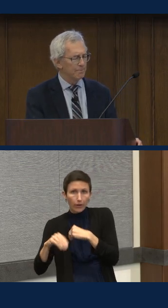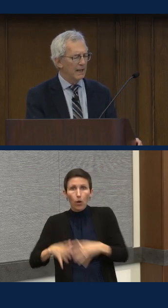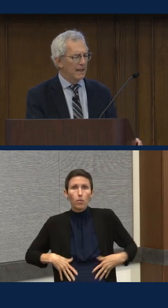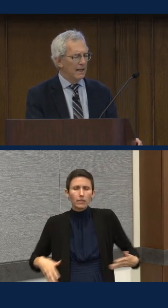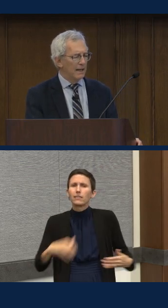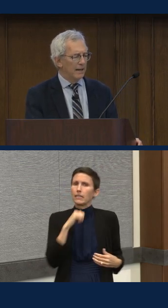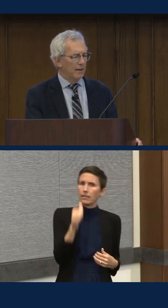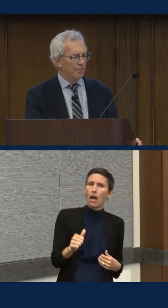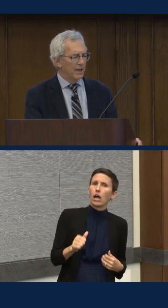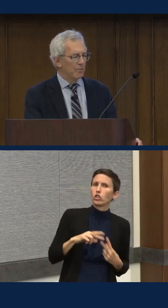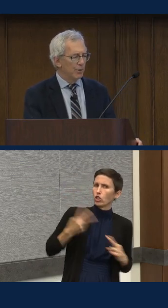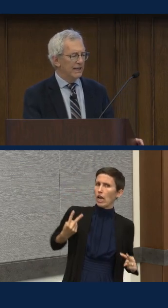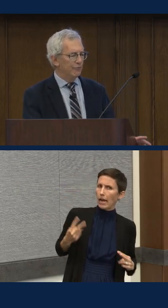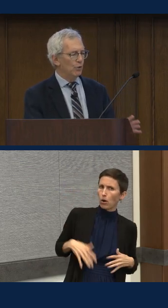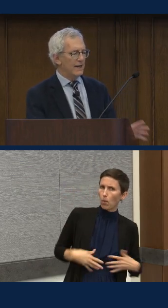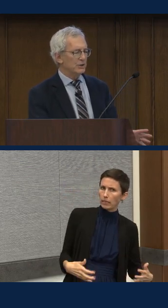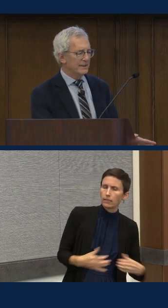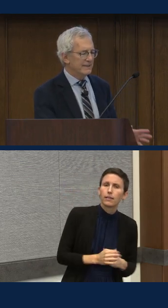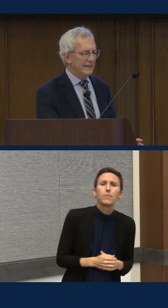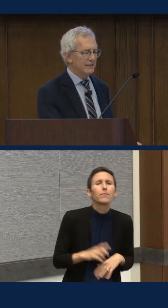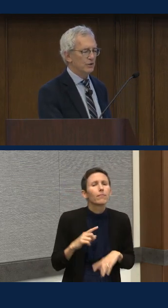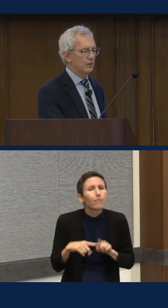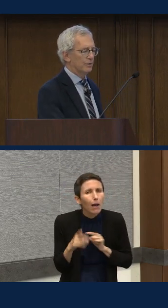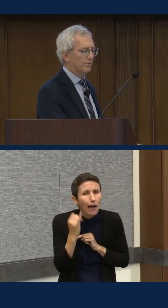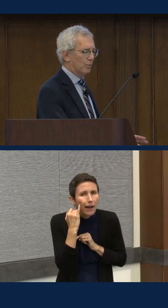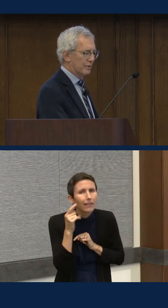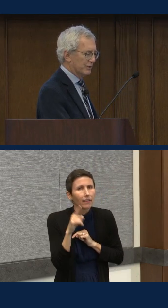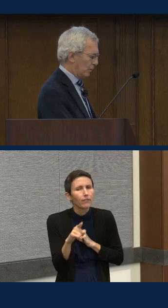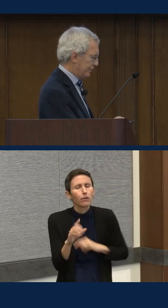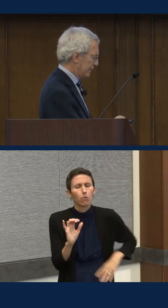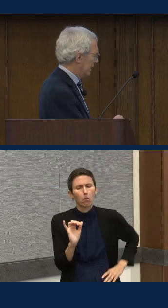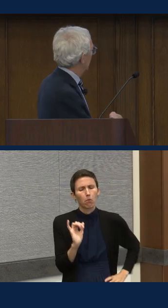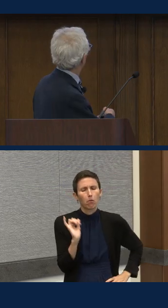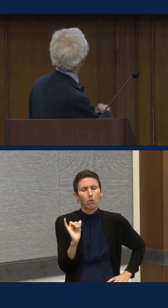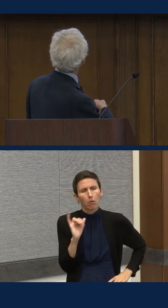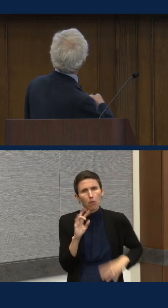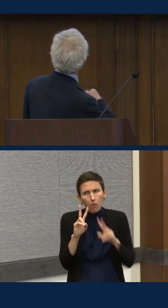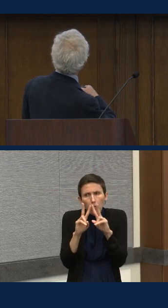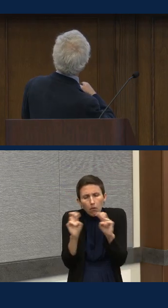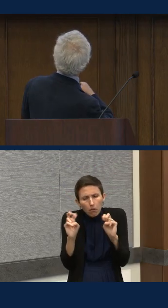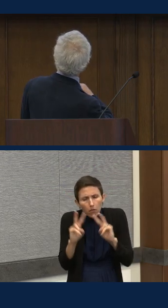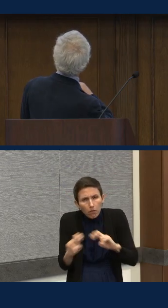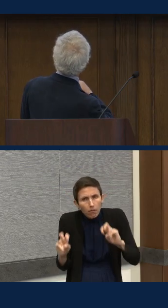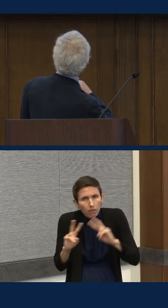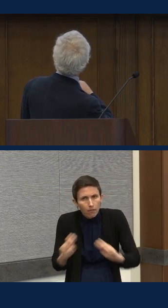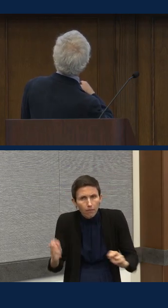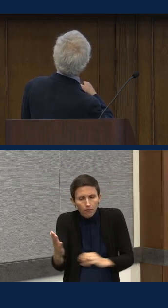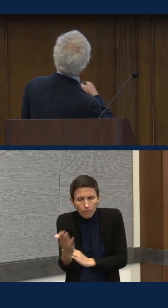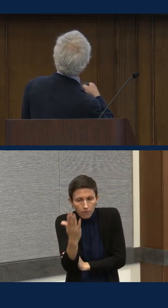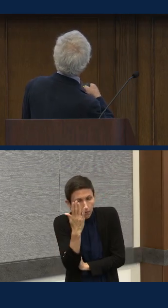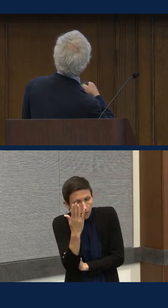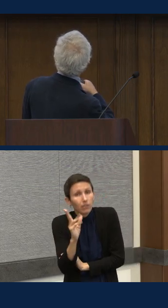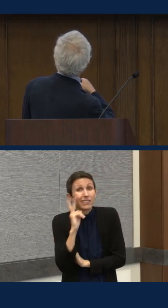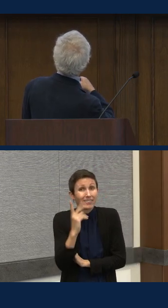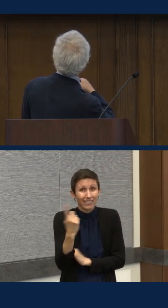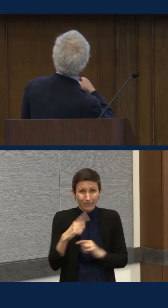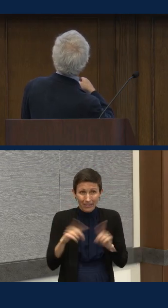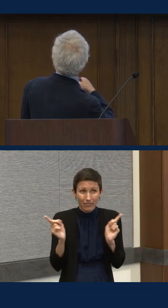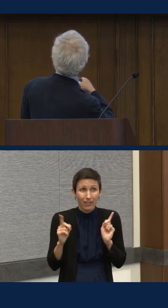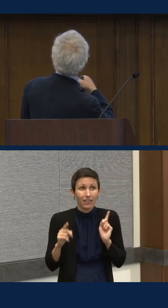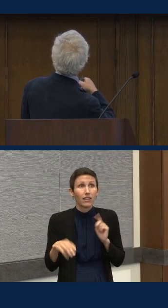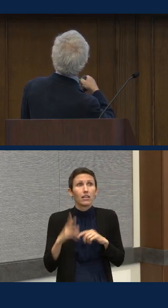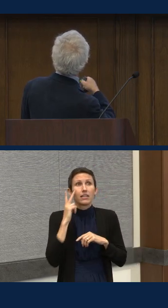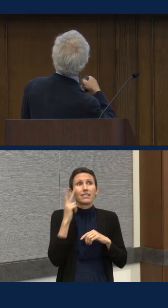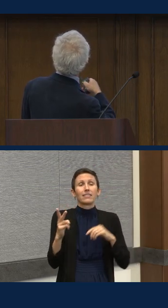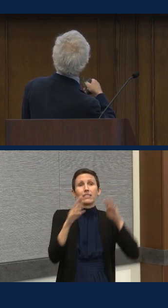obesity. But if you actually dig into the results, you see something quite different. And that is, this is a